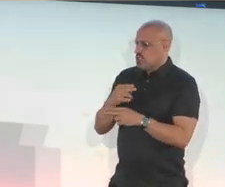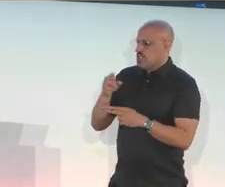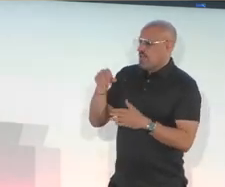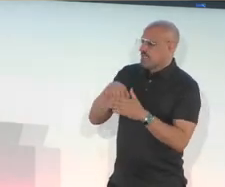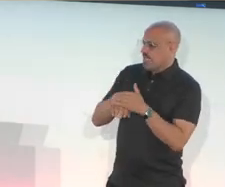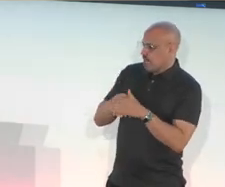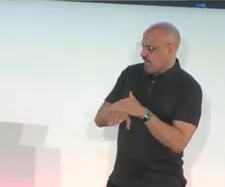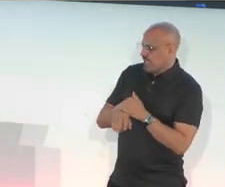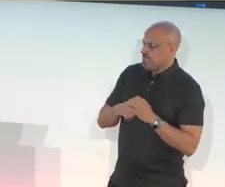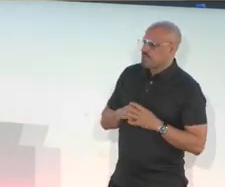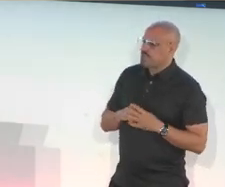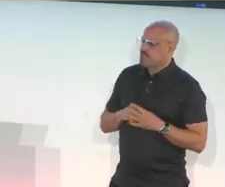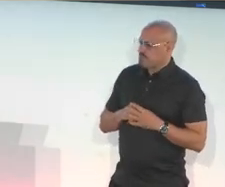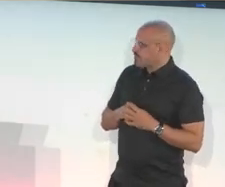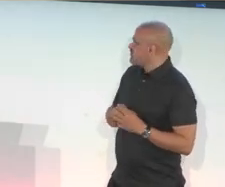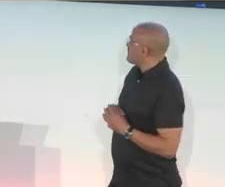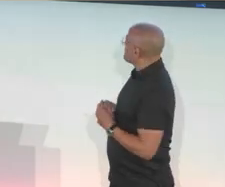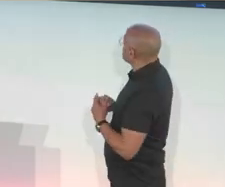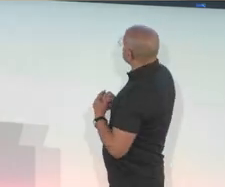accessibility.